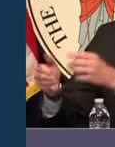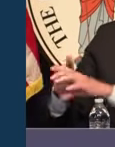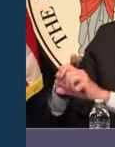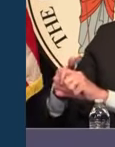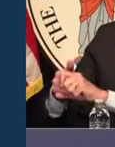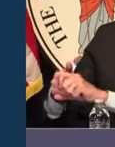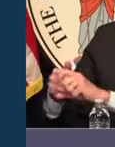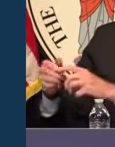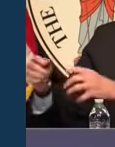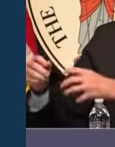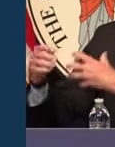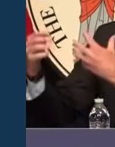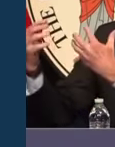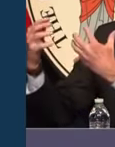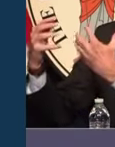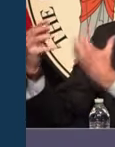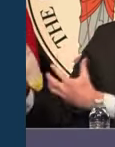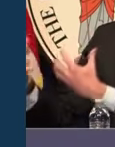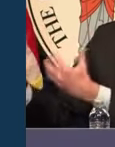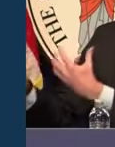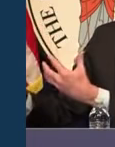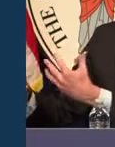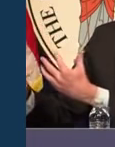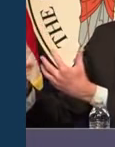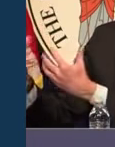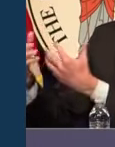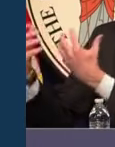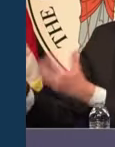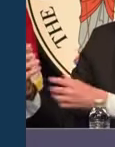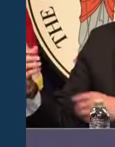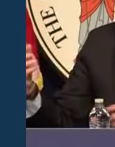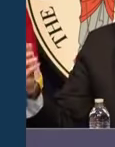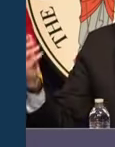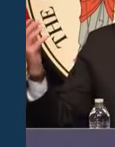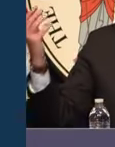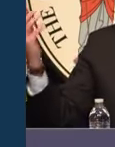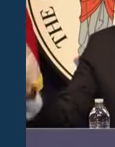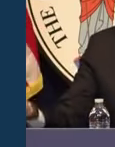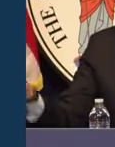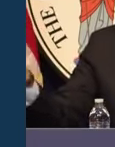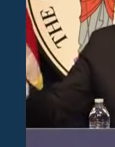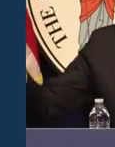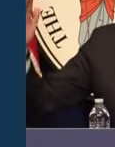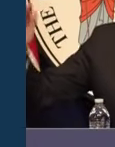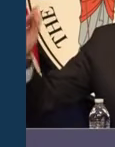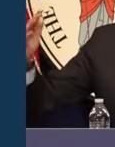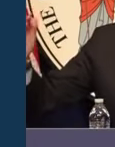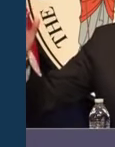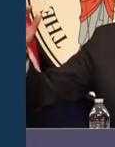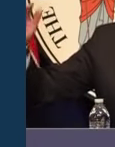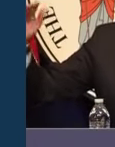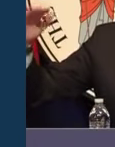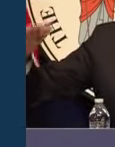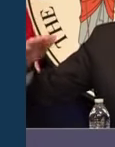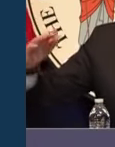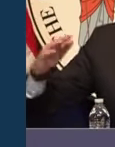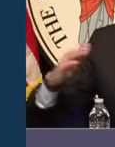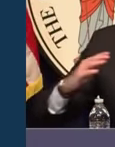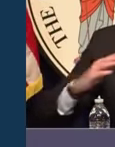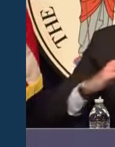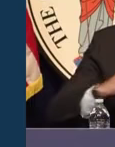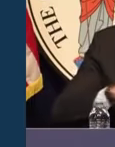those ventilators, the actual ranks of our healthcare workers themselves. It works both ways, and our hope is that